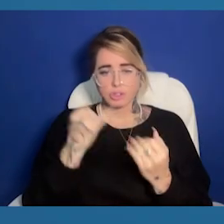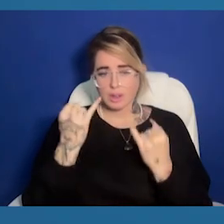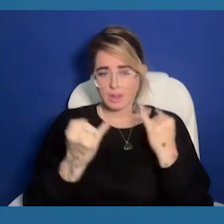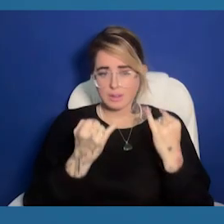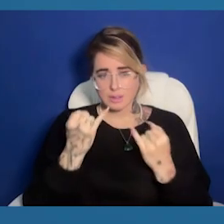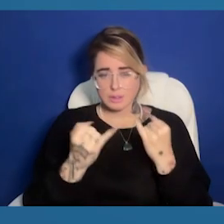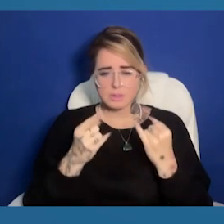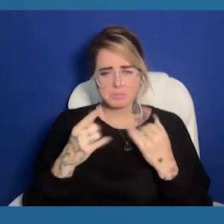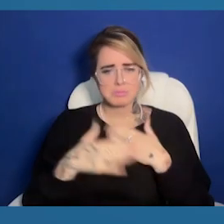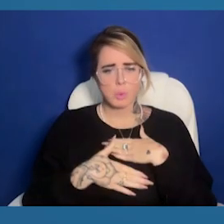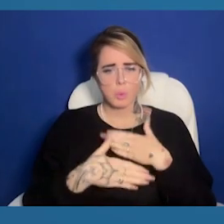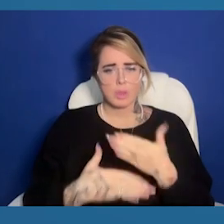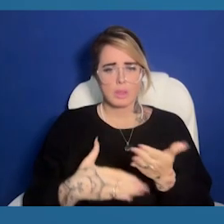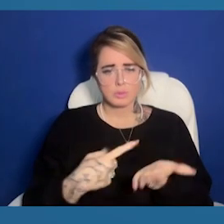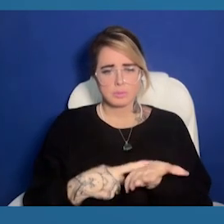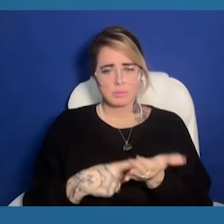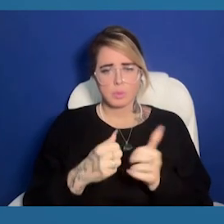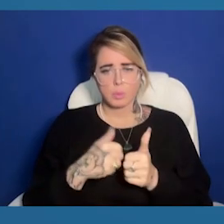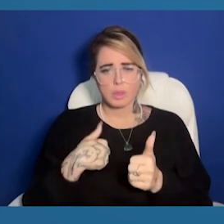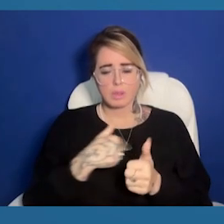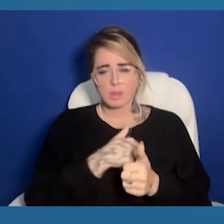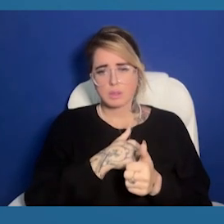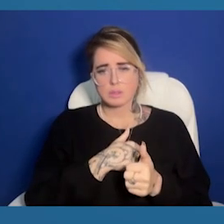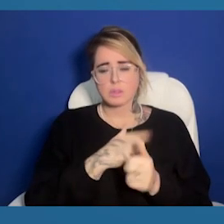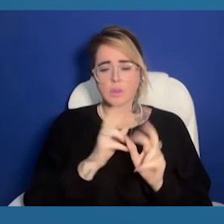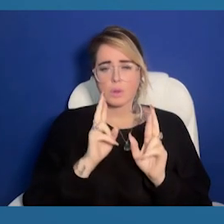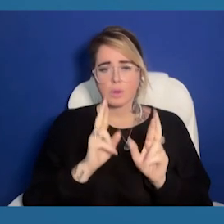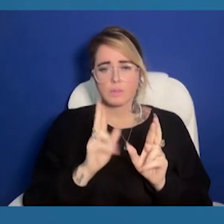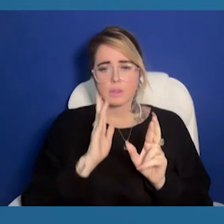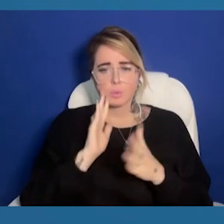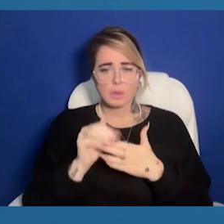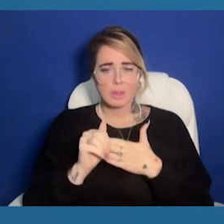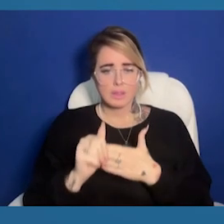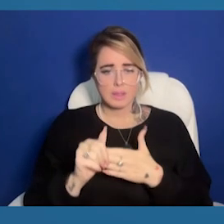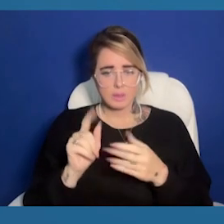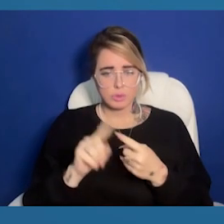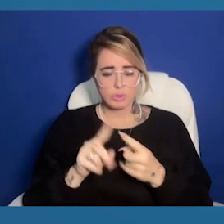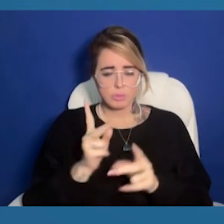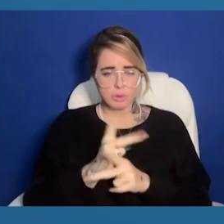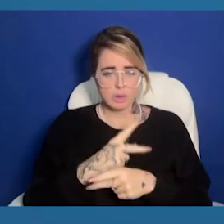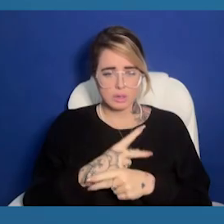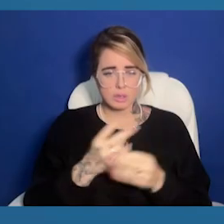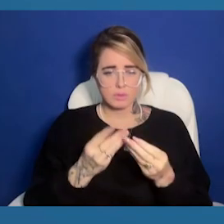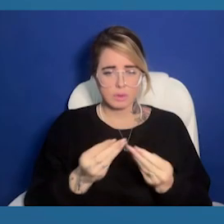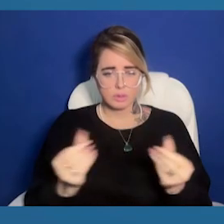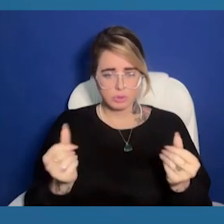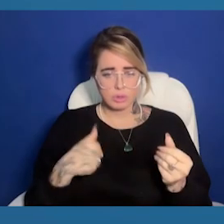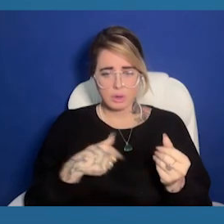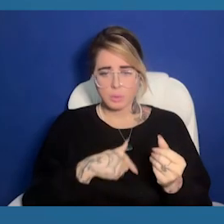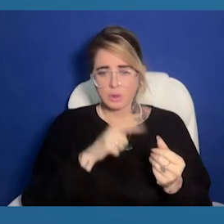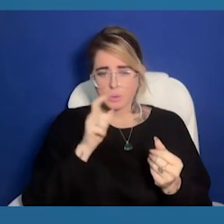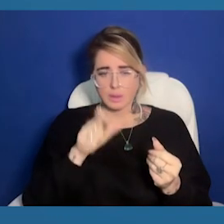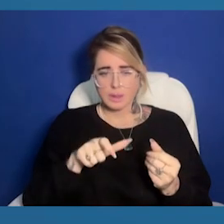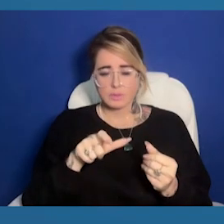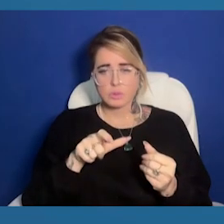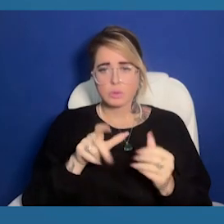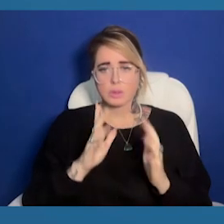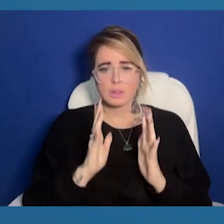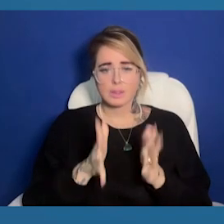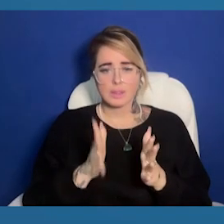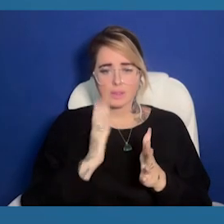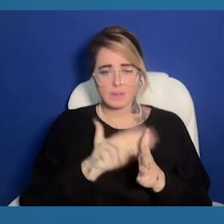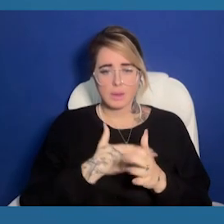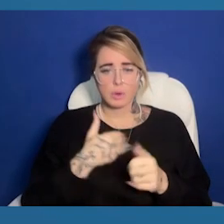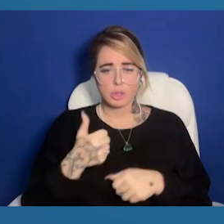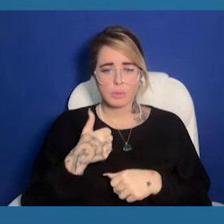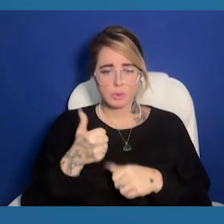have a conversation with us. So hopefully this will lead to a productive resolution so we don't leave our commuters